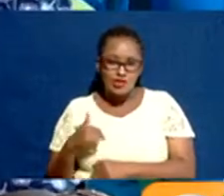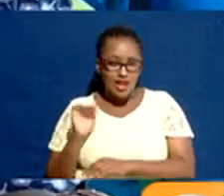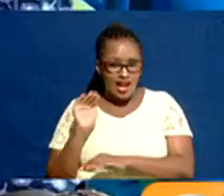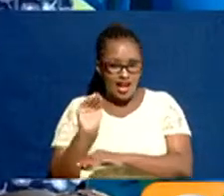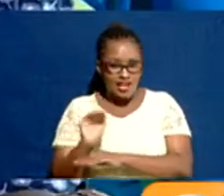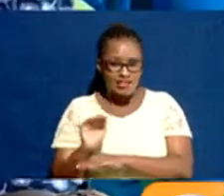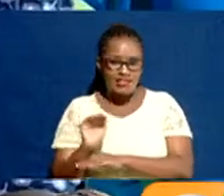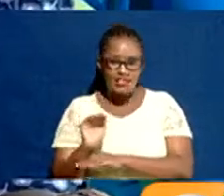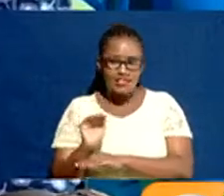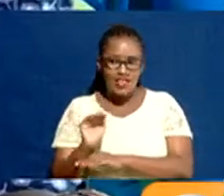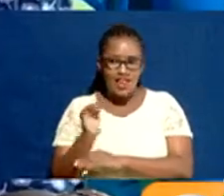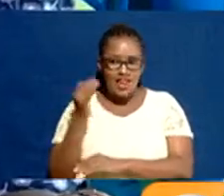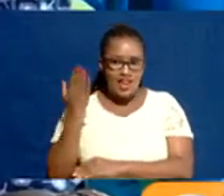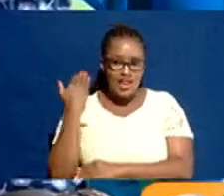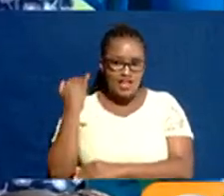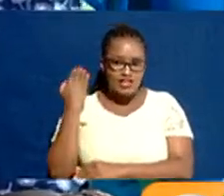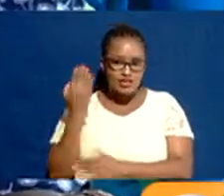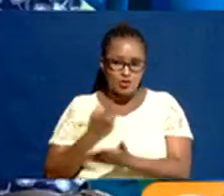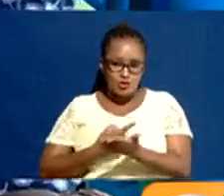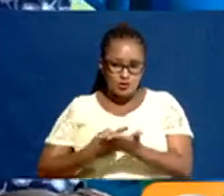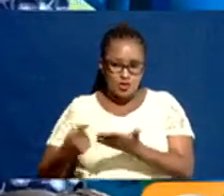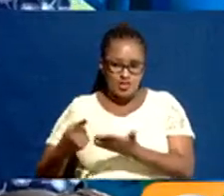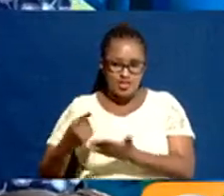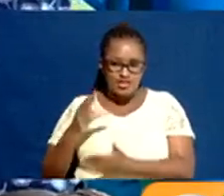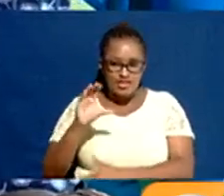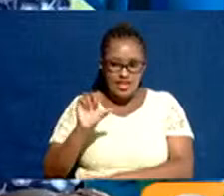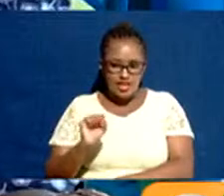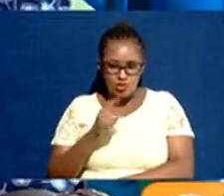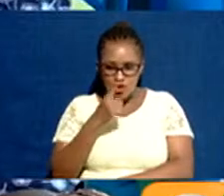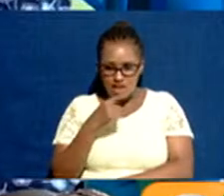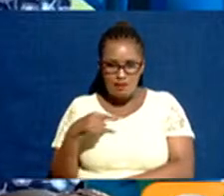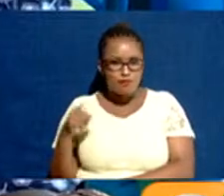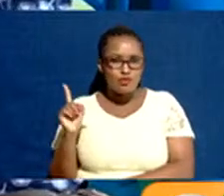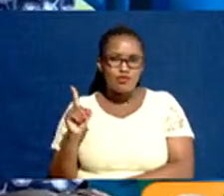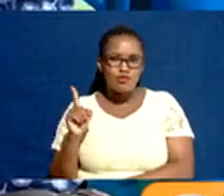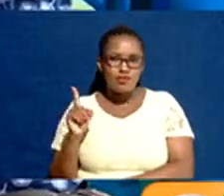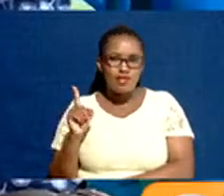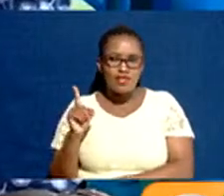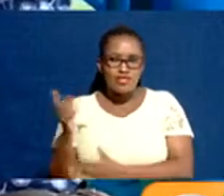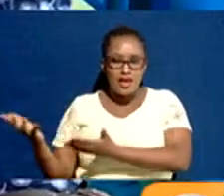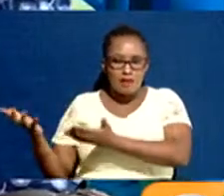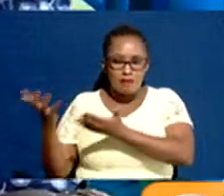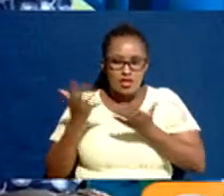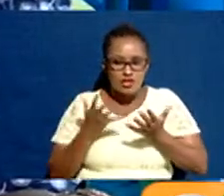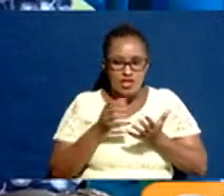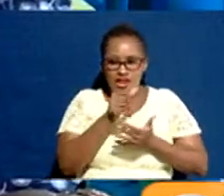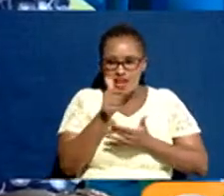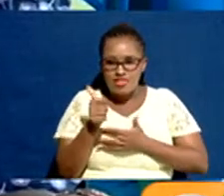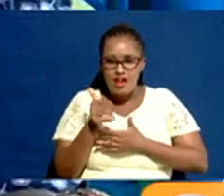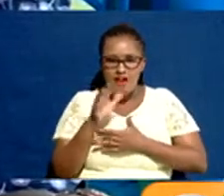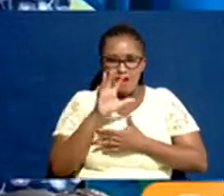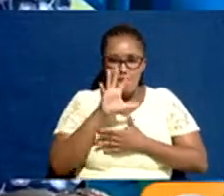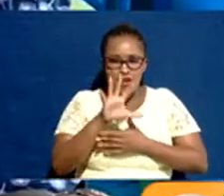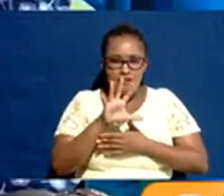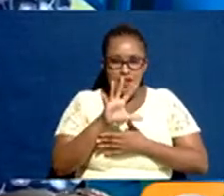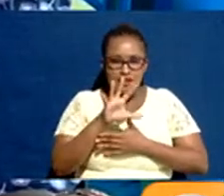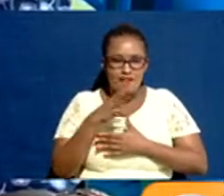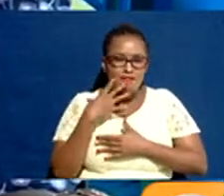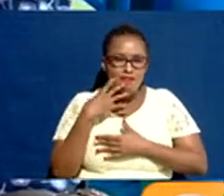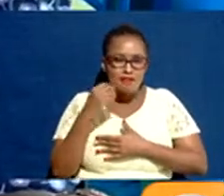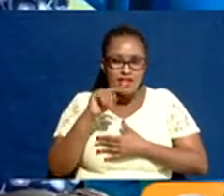are asking, last week the cabinet approved the importation of another 500,000 metric tons of